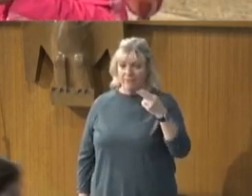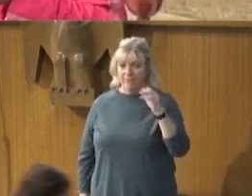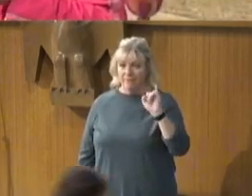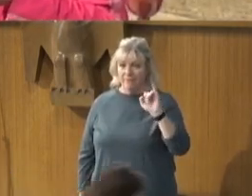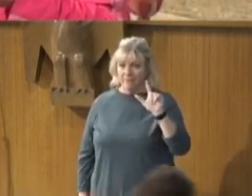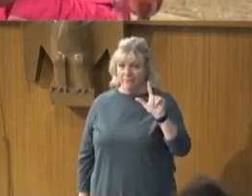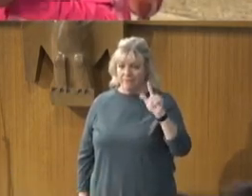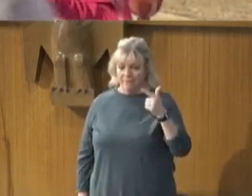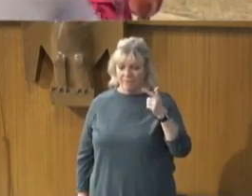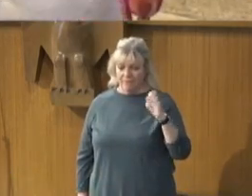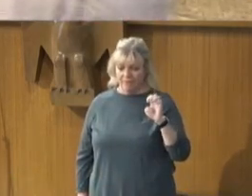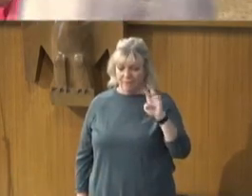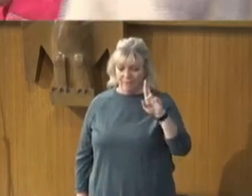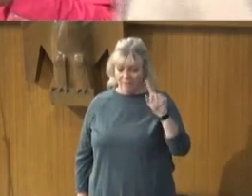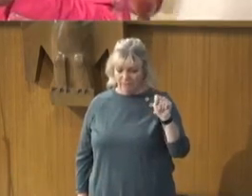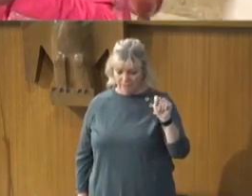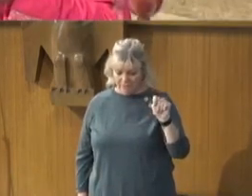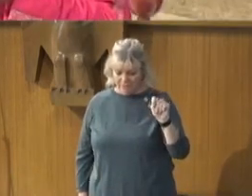Judy Hilgert.